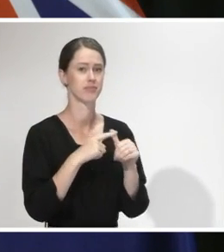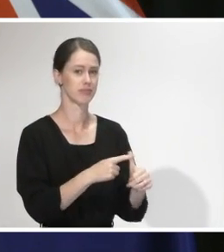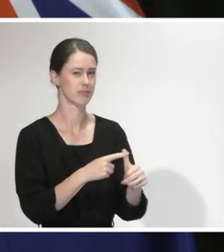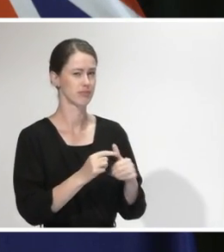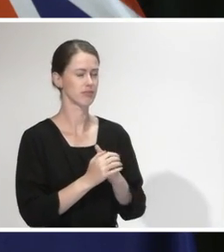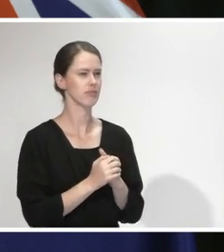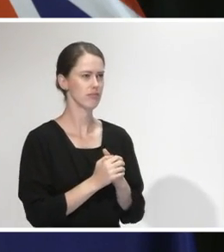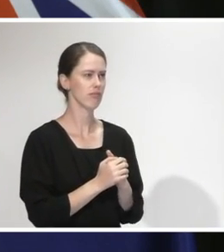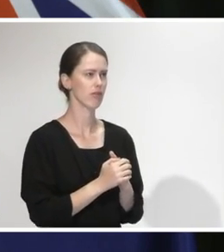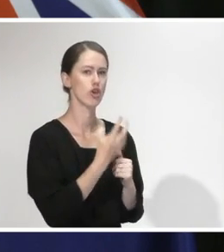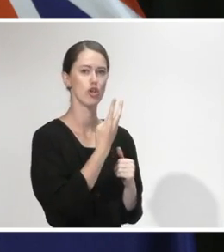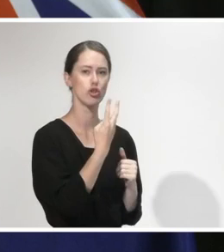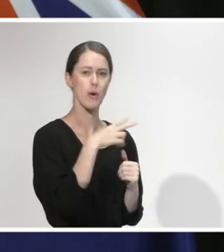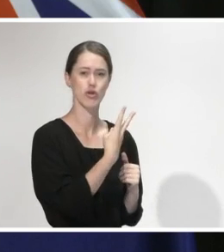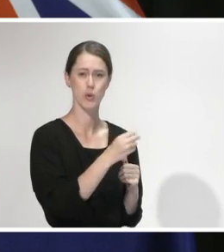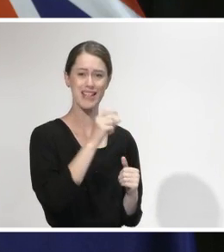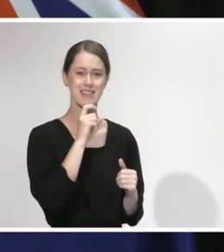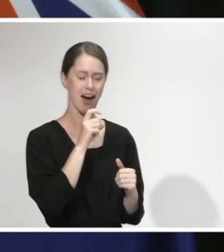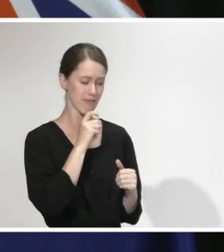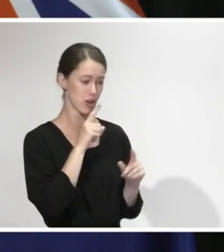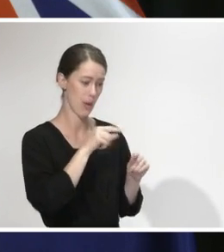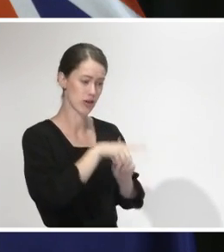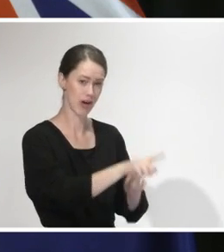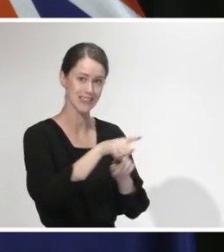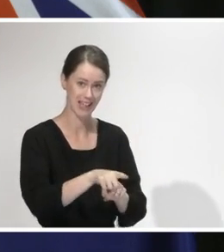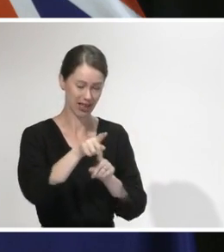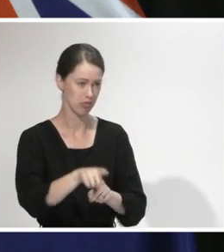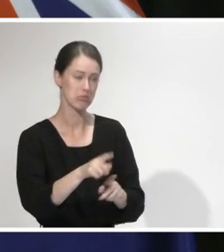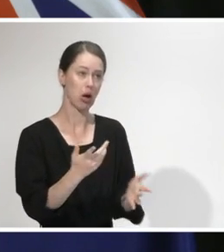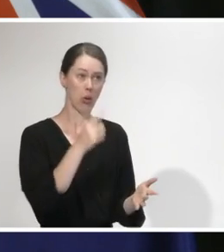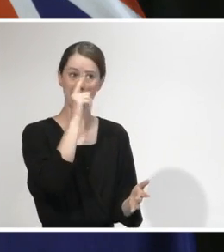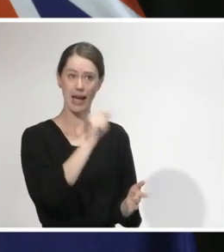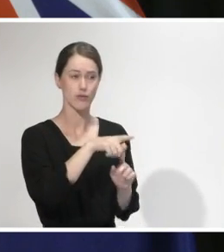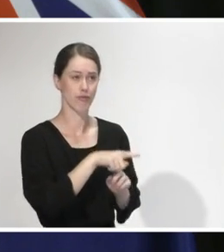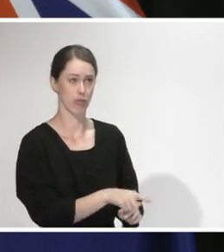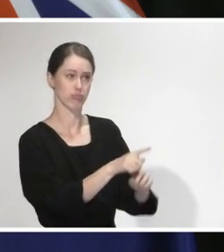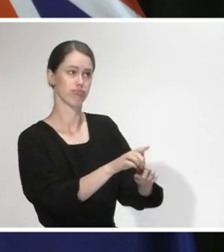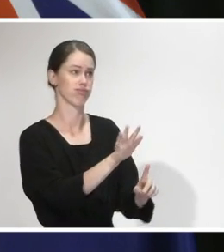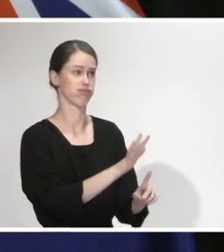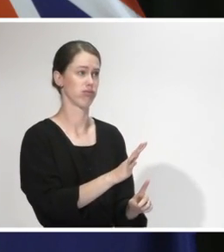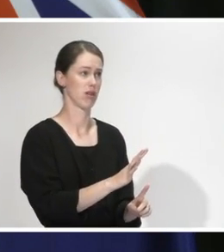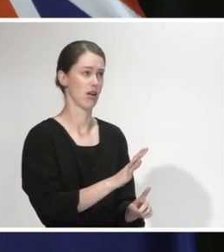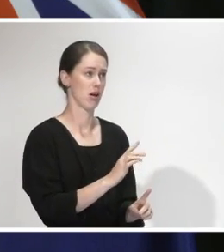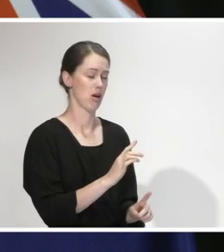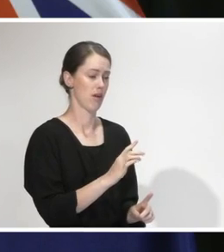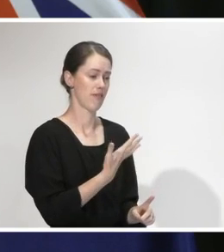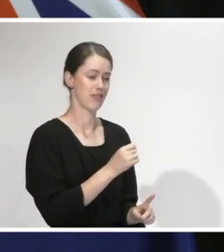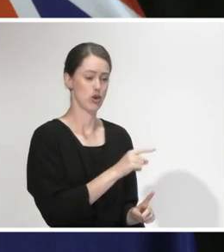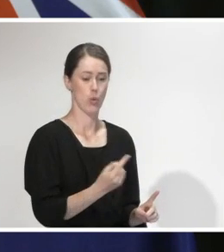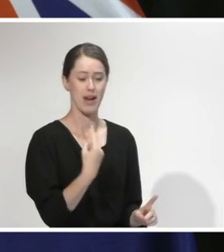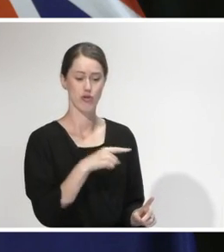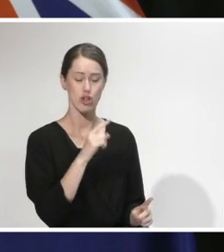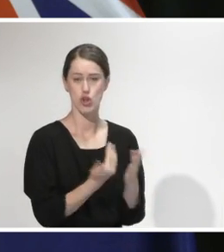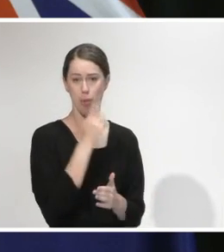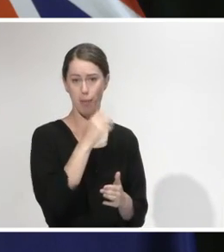well, we've got 220 staff available to trace, so we would have the capacity to trace around between 50 and 100 new cases per day. I